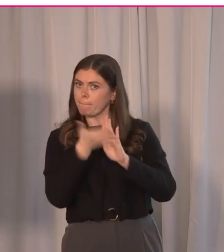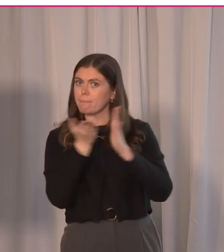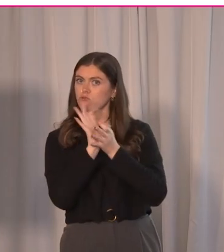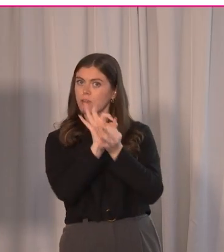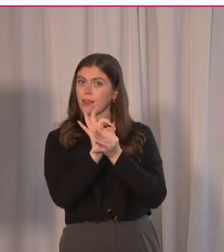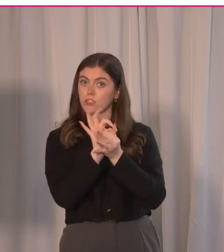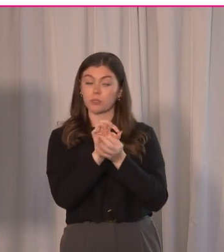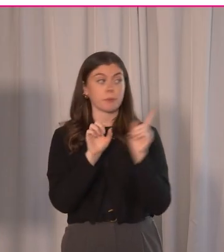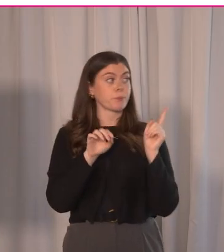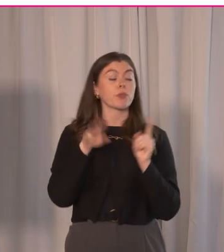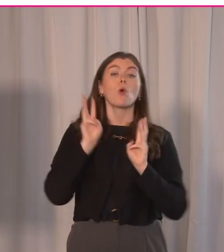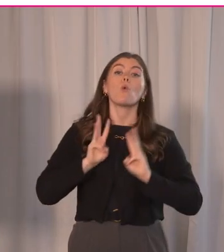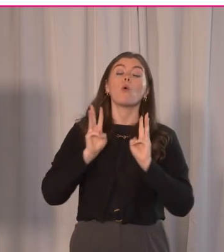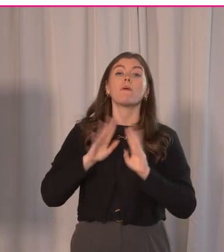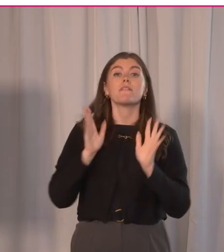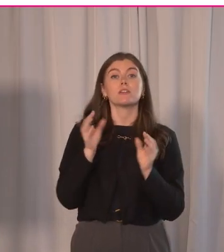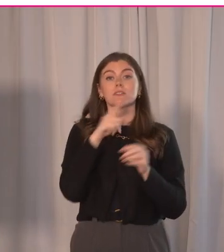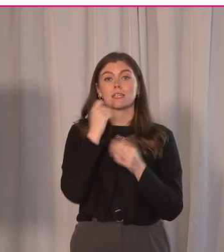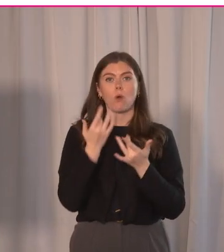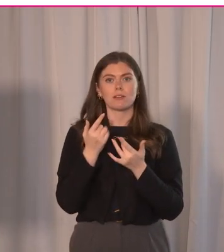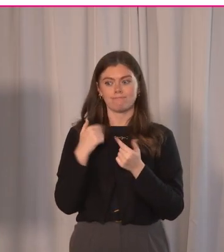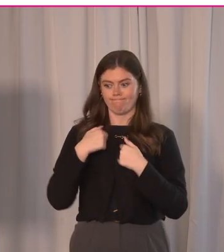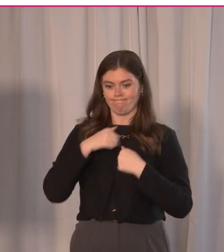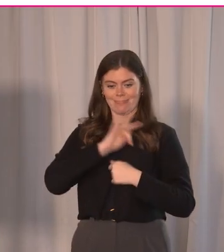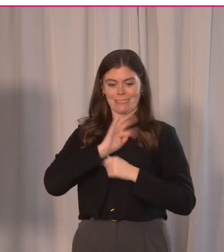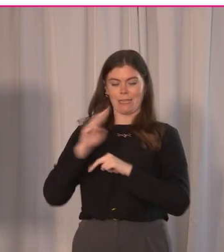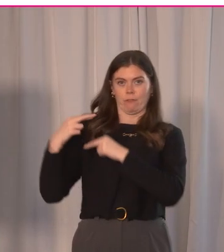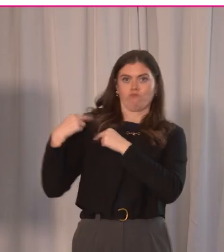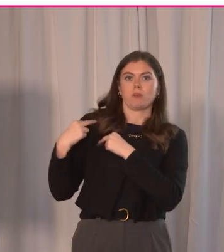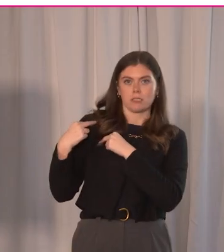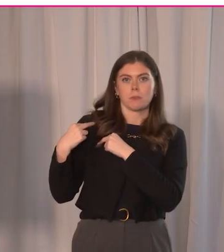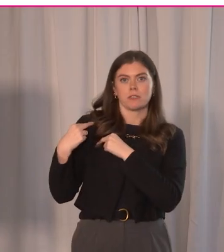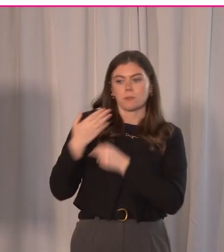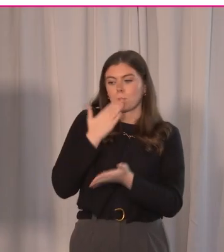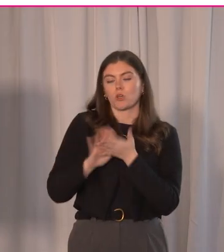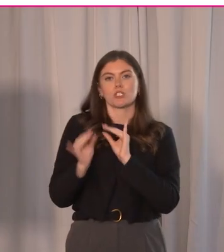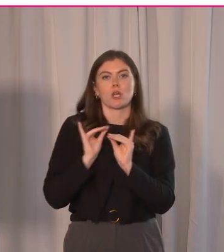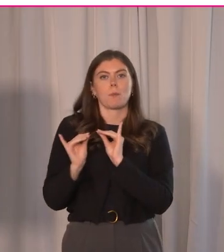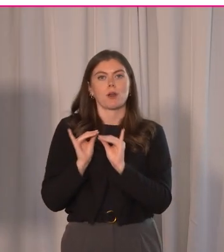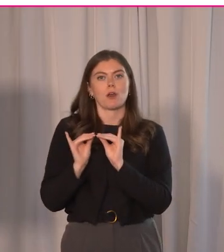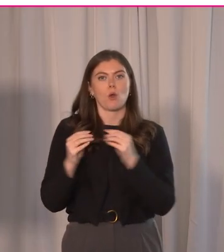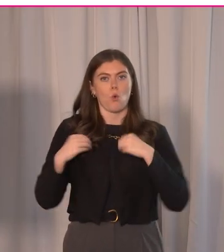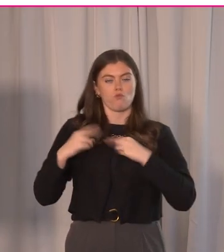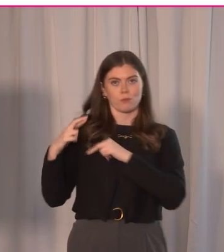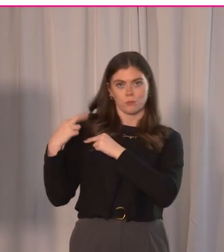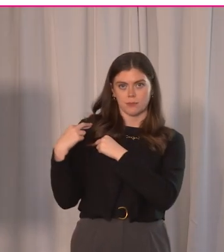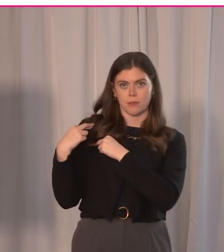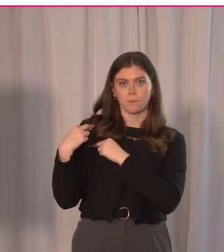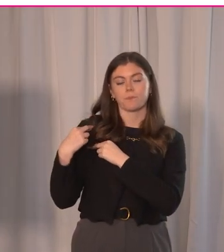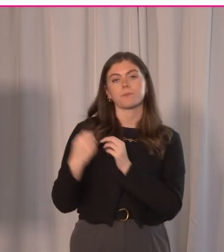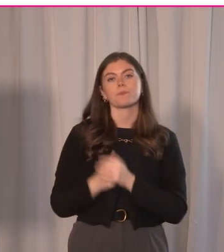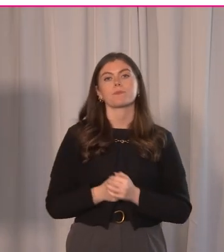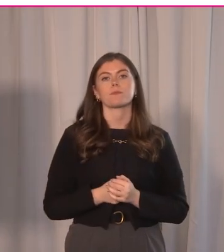As Emily said, they were told that they were responsible for booking the interpreter. And women talked about